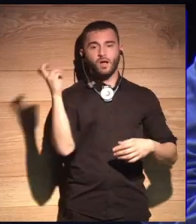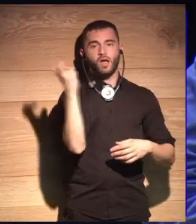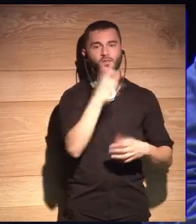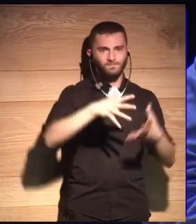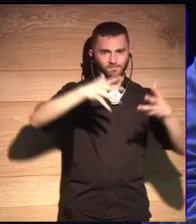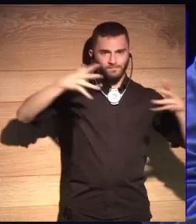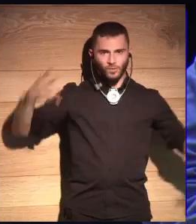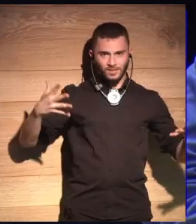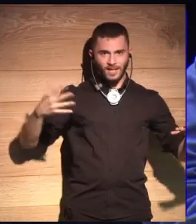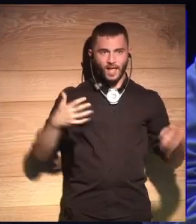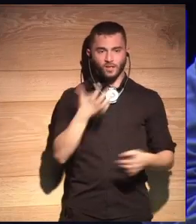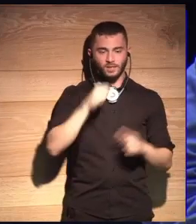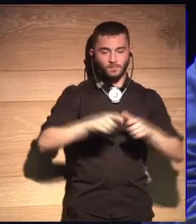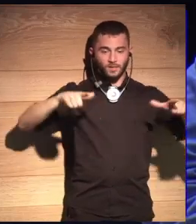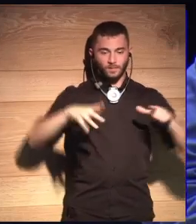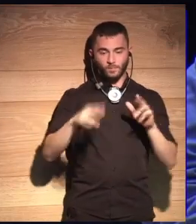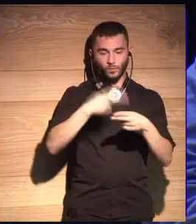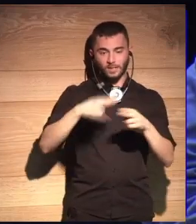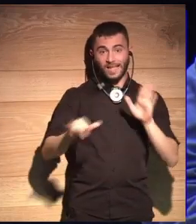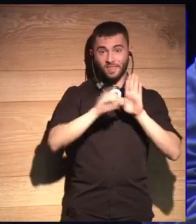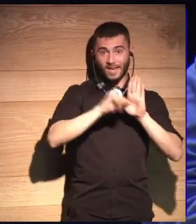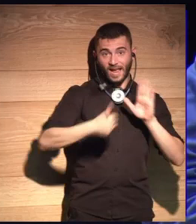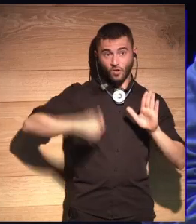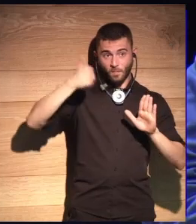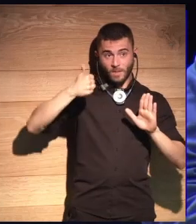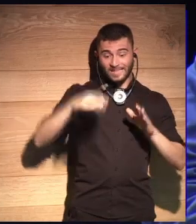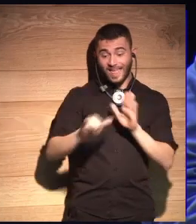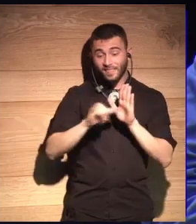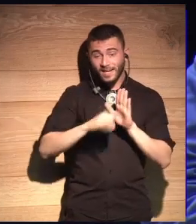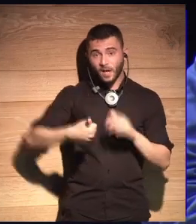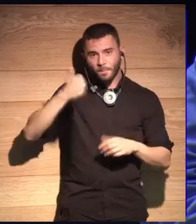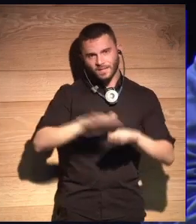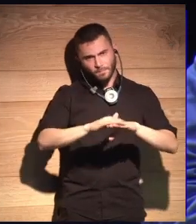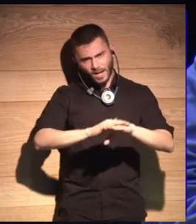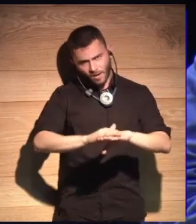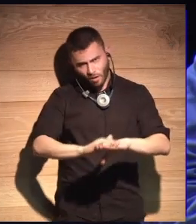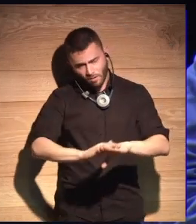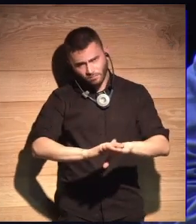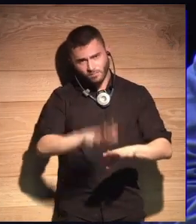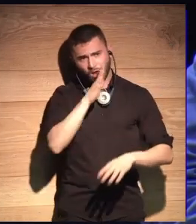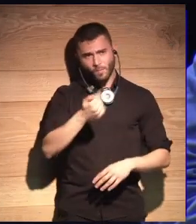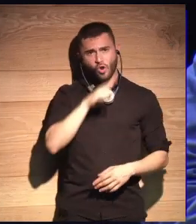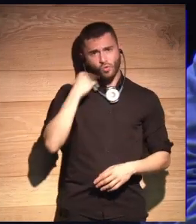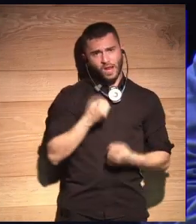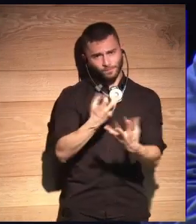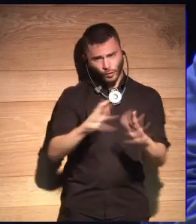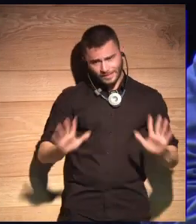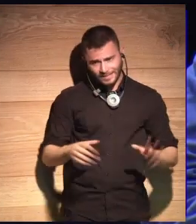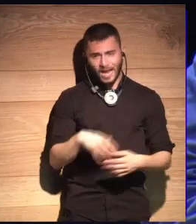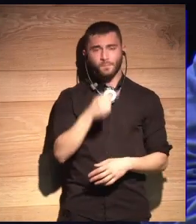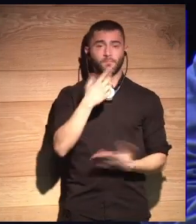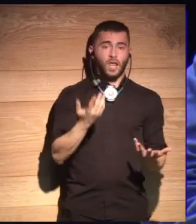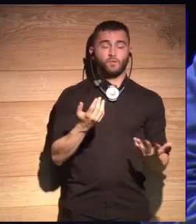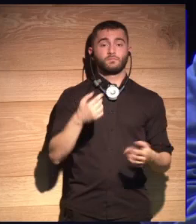volatility scenario, which is much more prevalent. And so if you are close to a political platform, you will come much closer. And I'm